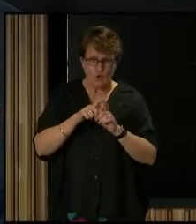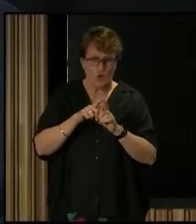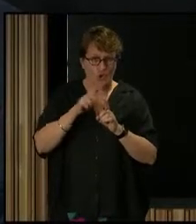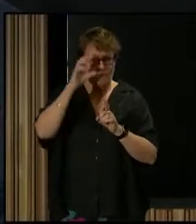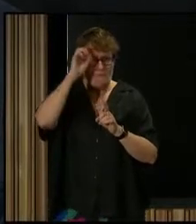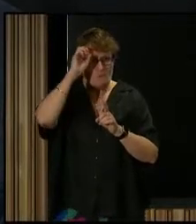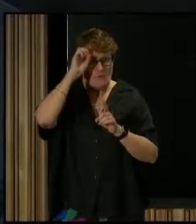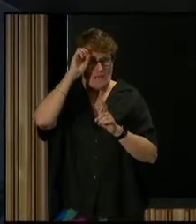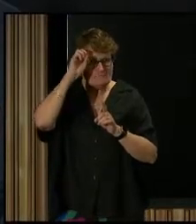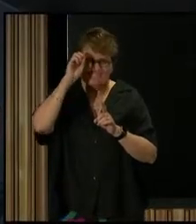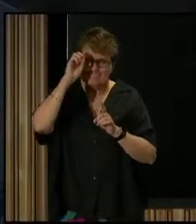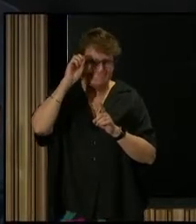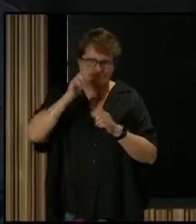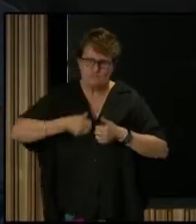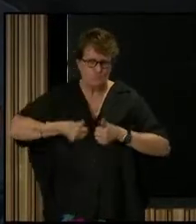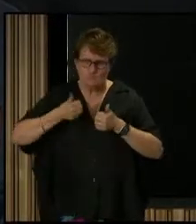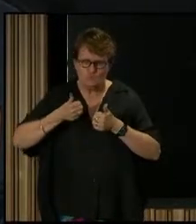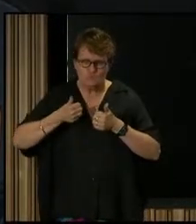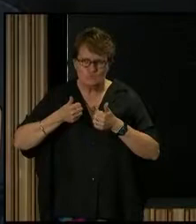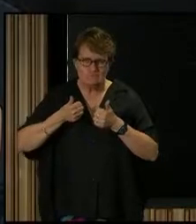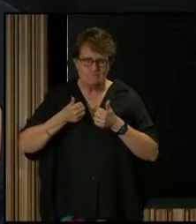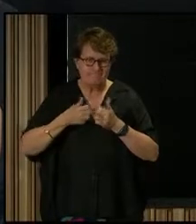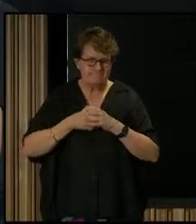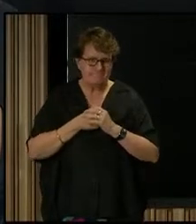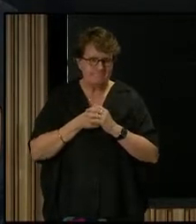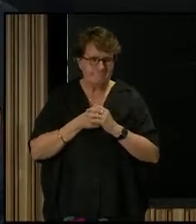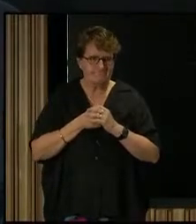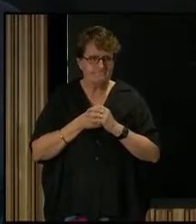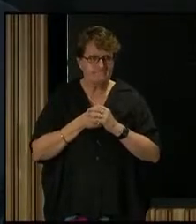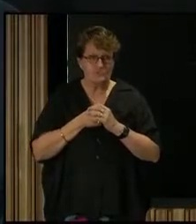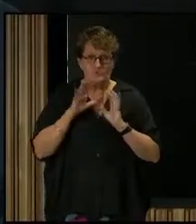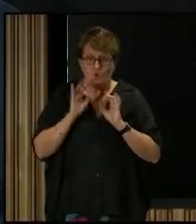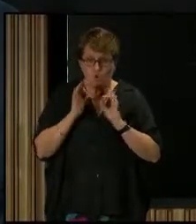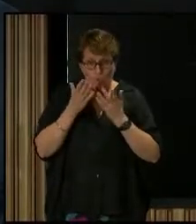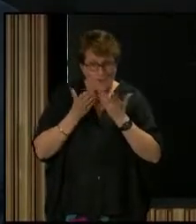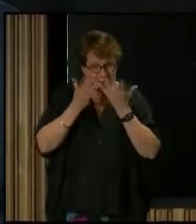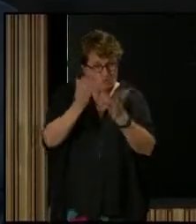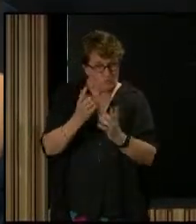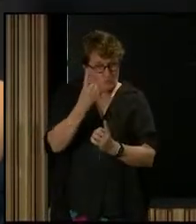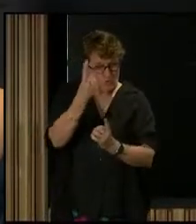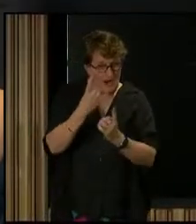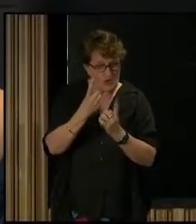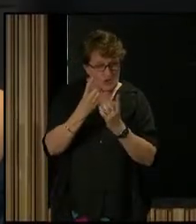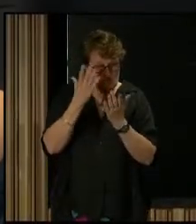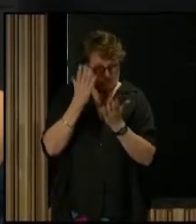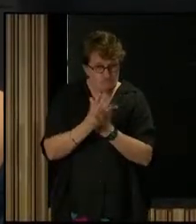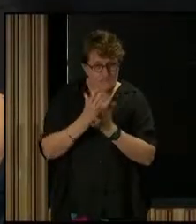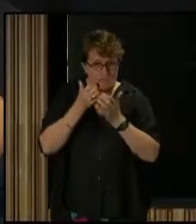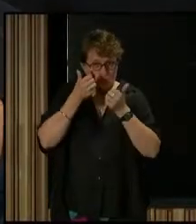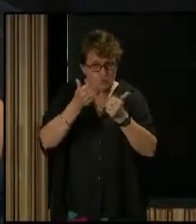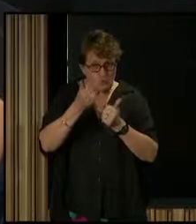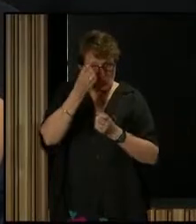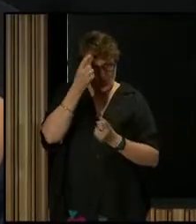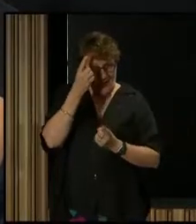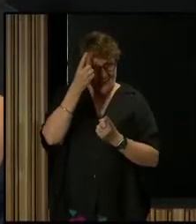flawed. We are flawed. And so if I could give you one really solid piece of advice that now I just